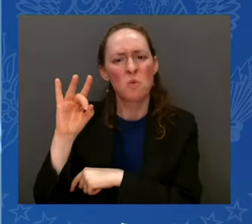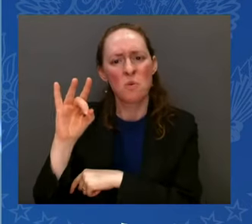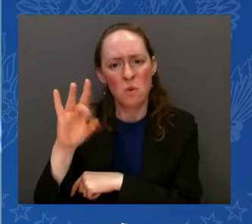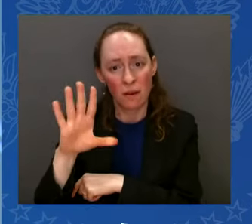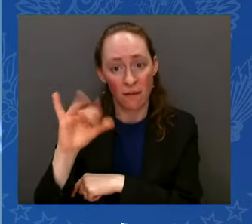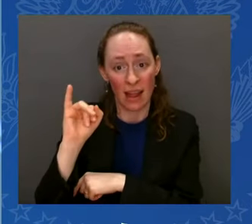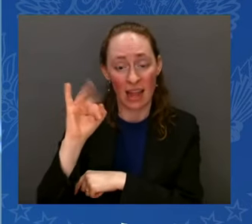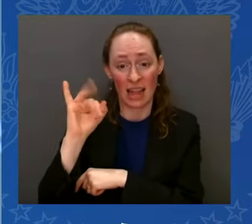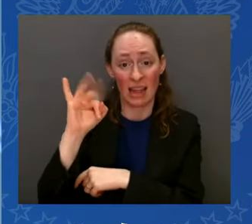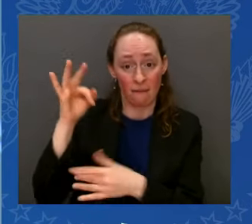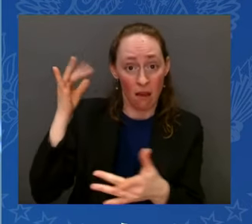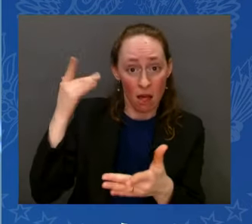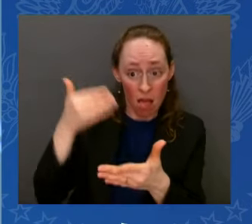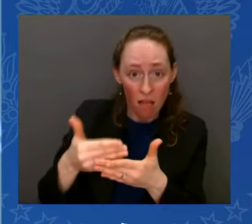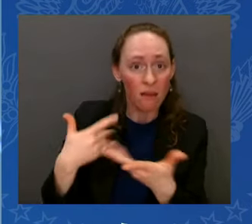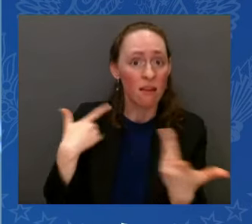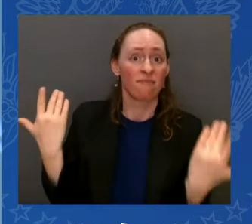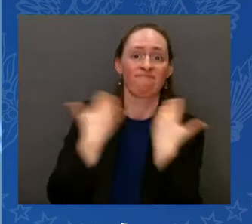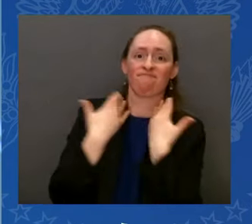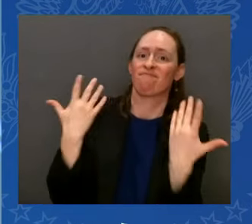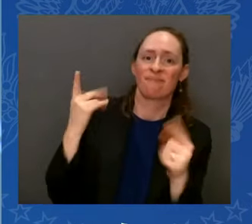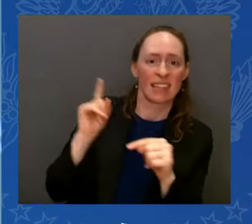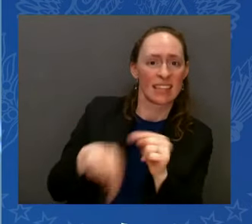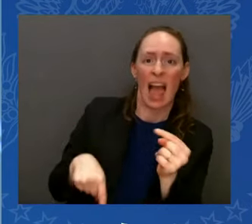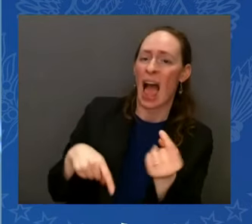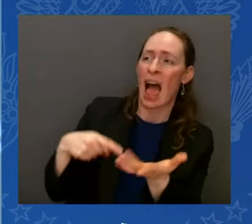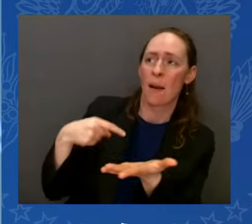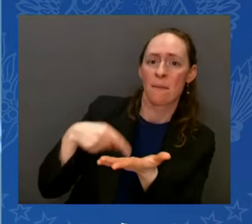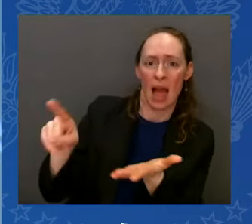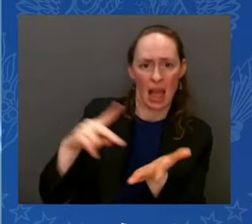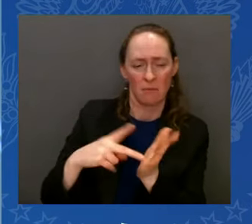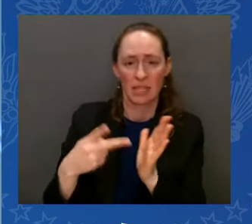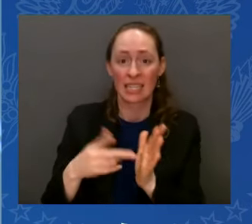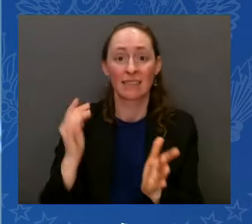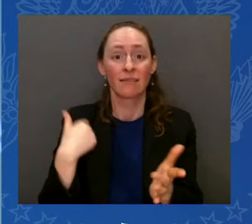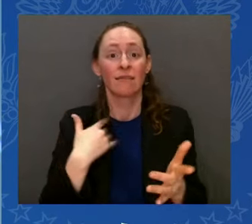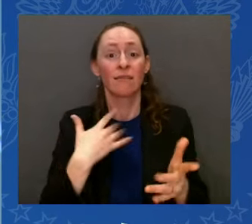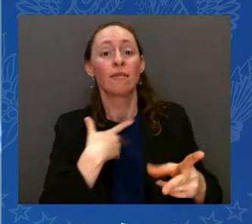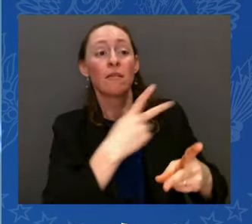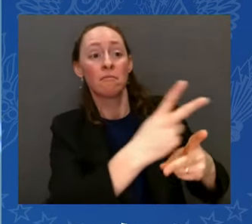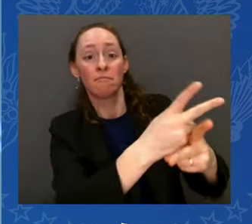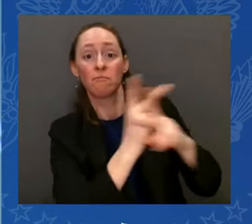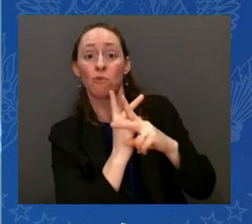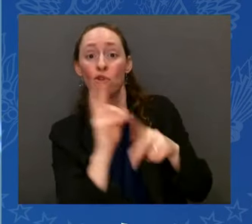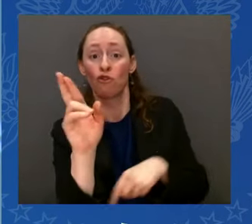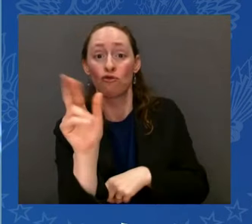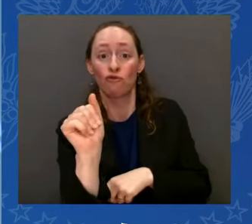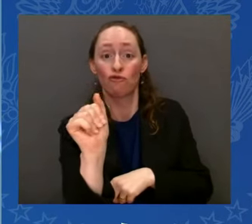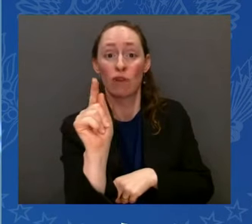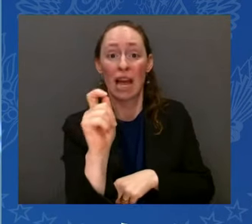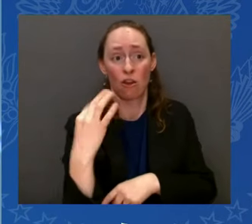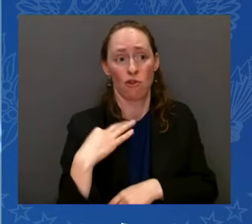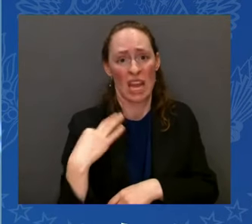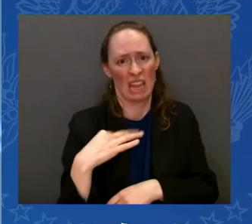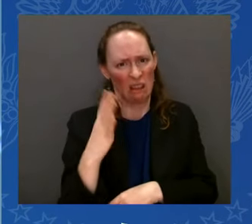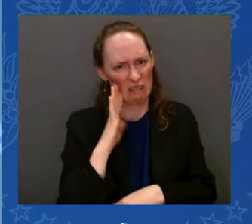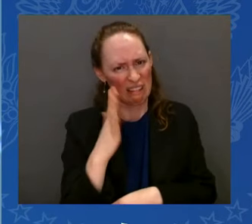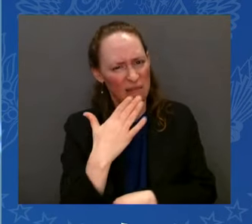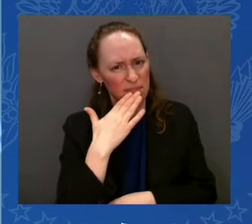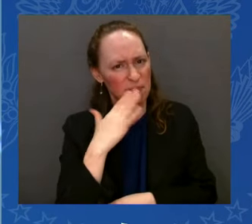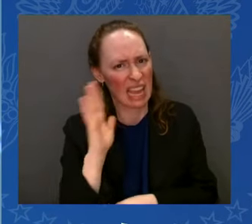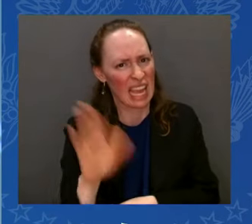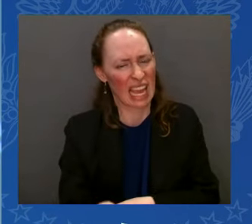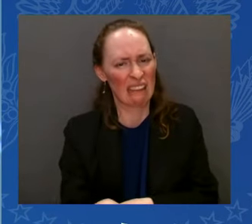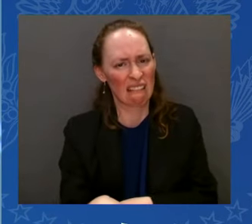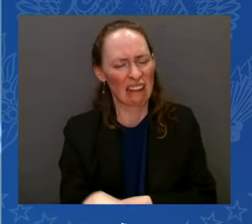communities. Ironically, nearly 25% of the entire national debt, which took